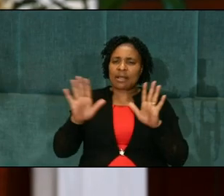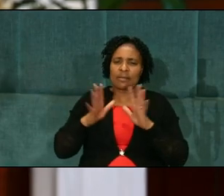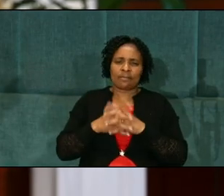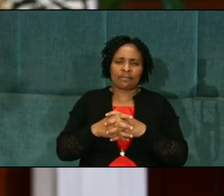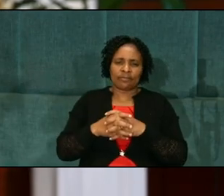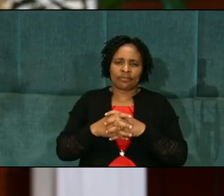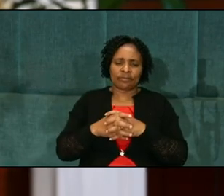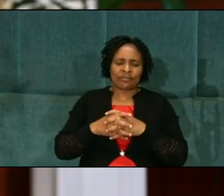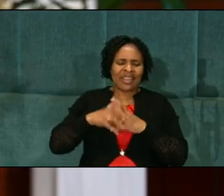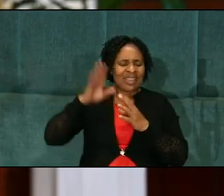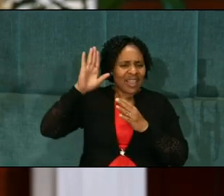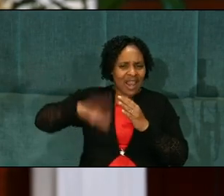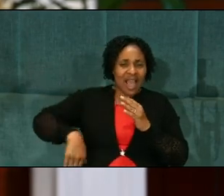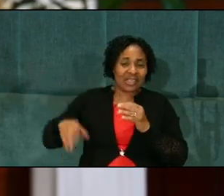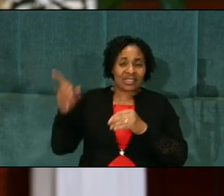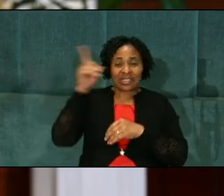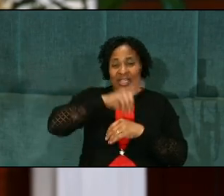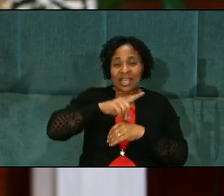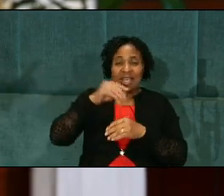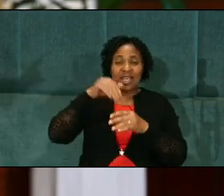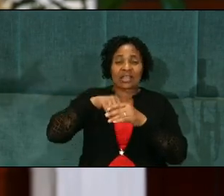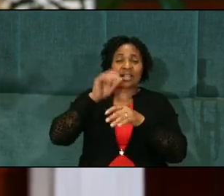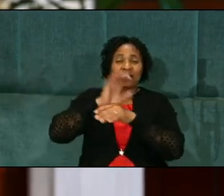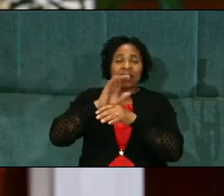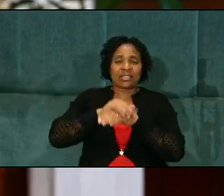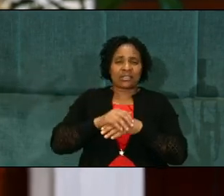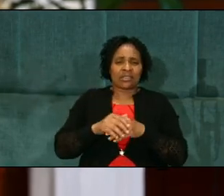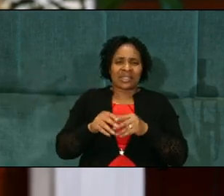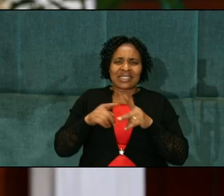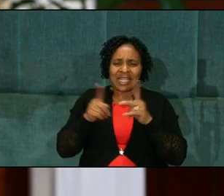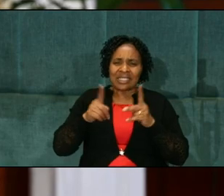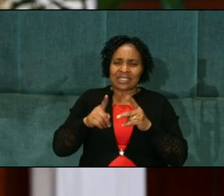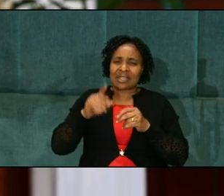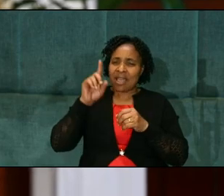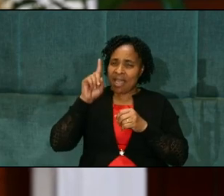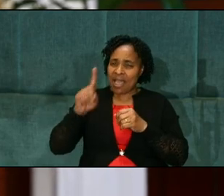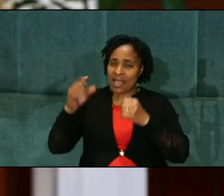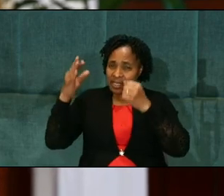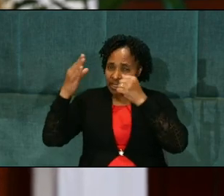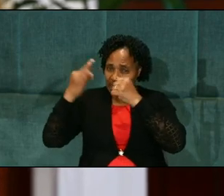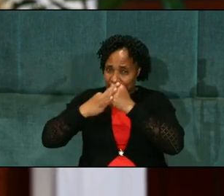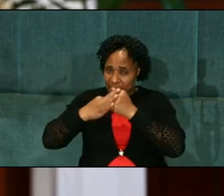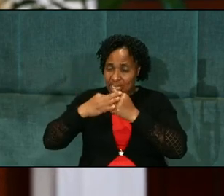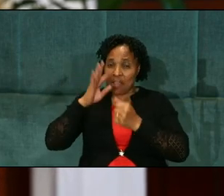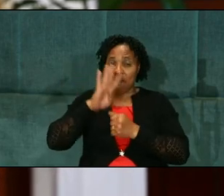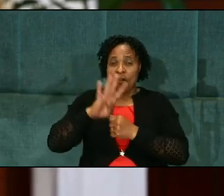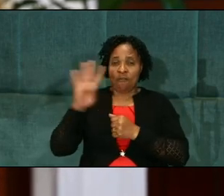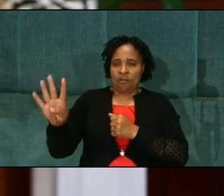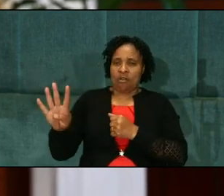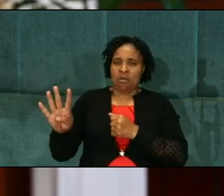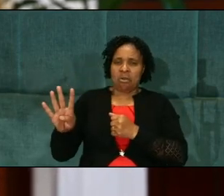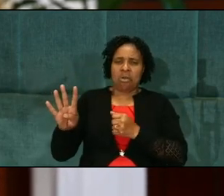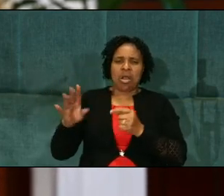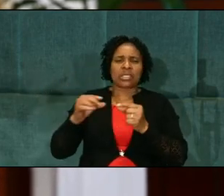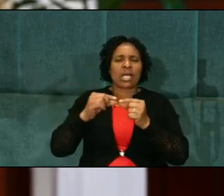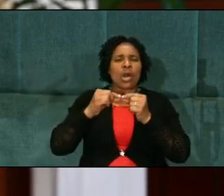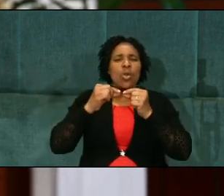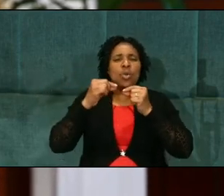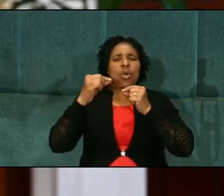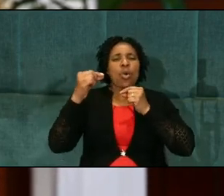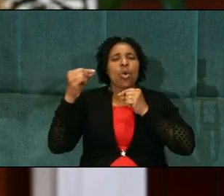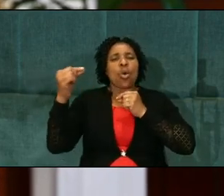This last phase of the church started from 1844, which is a